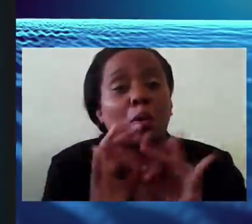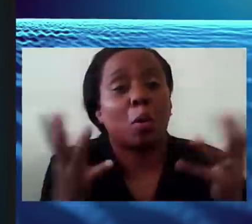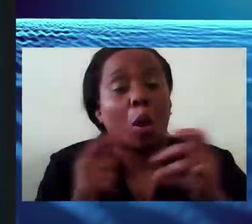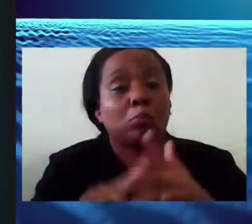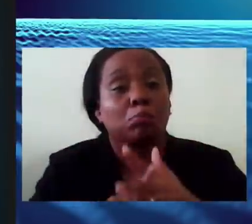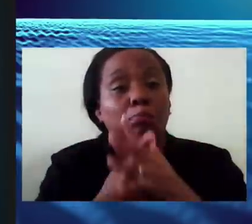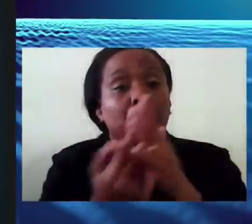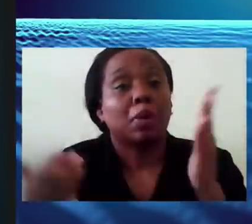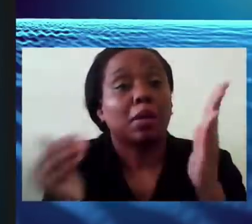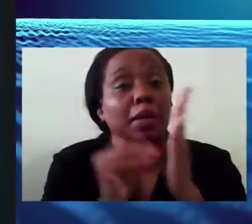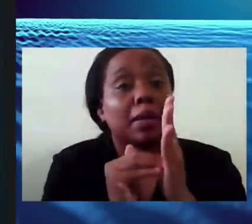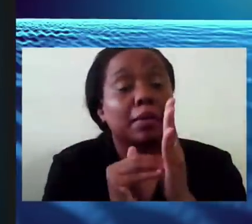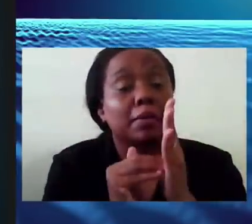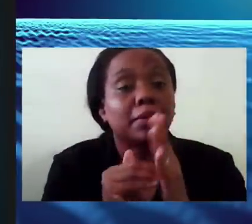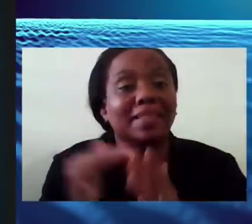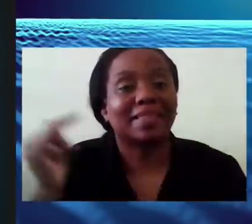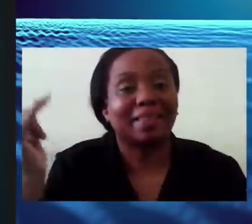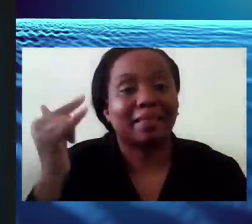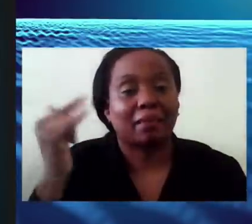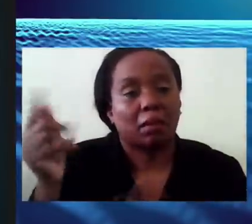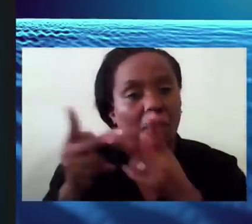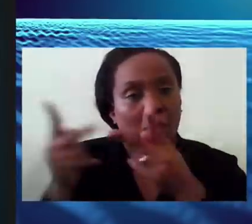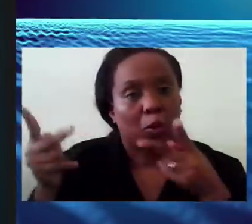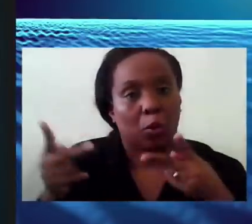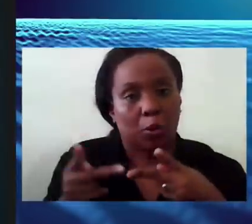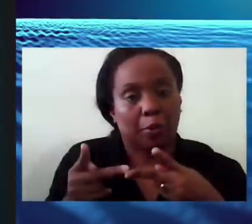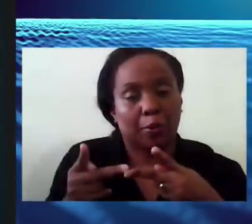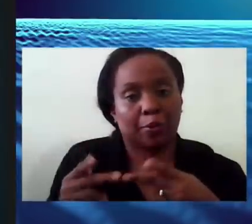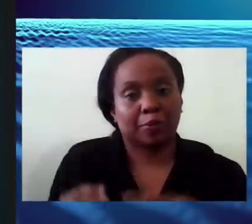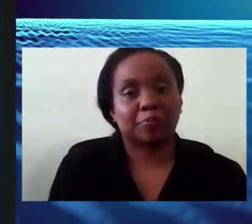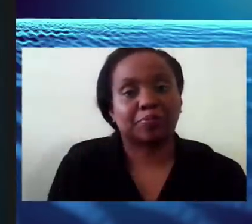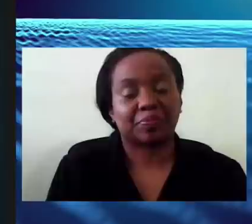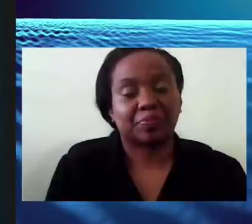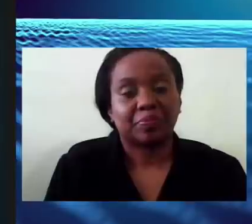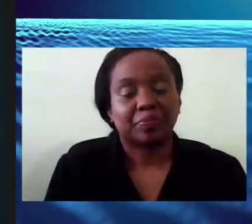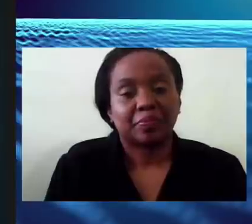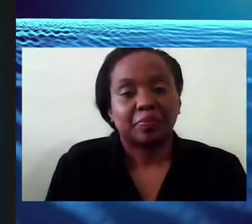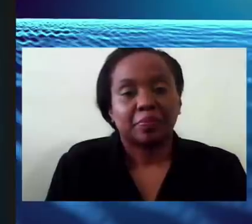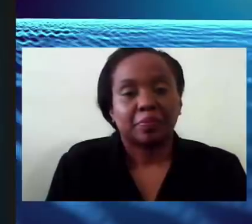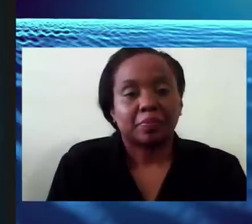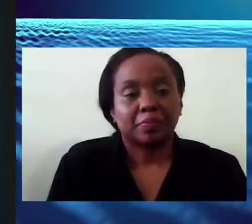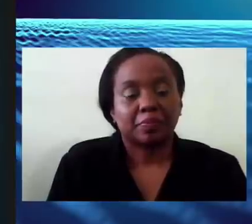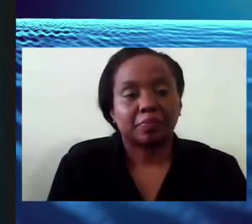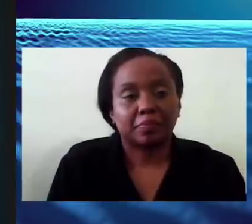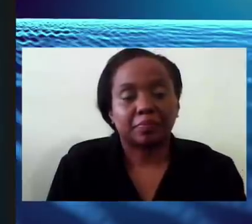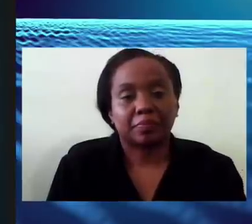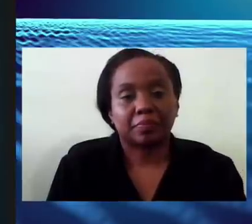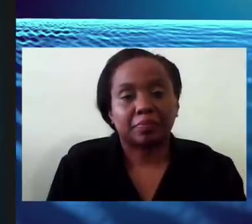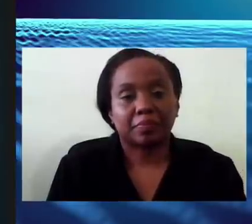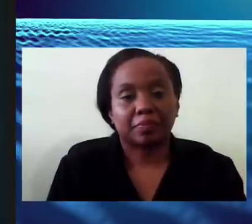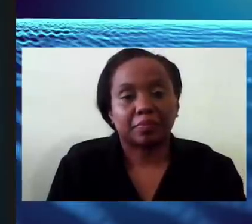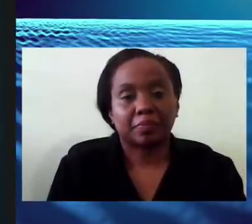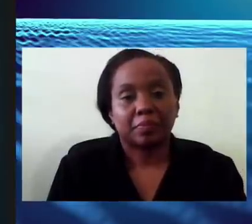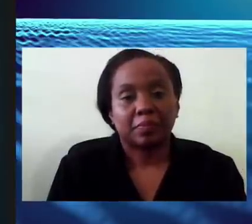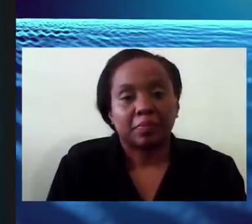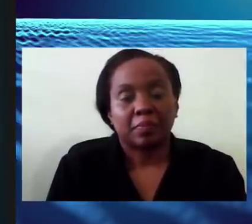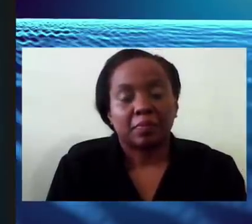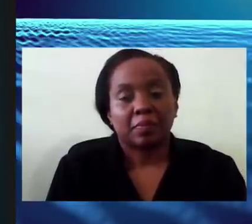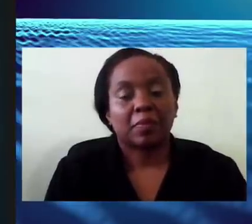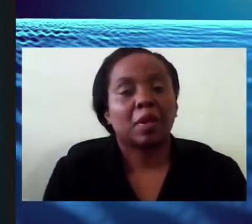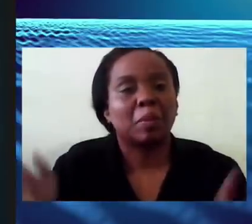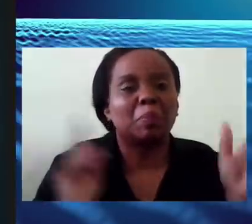reasons. Persons have been commenting that we're trying to get the airport open to receive tourists. It's not as